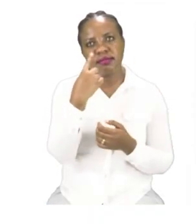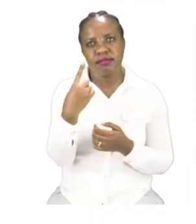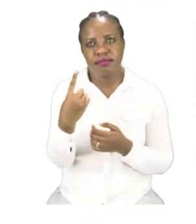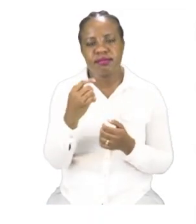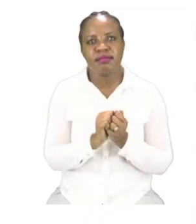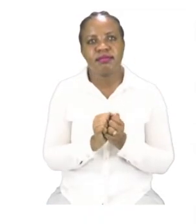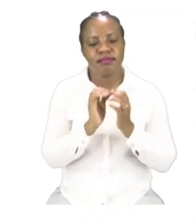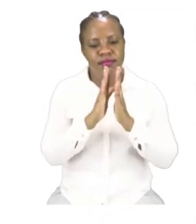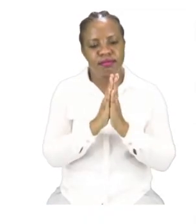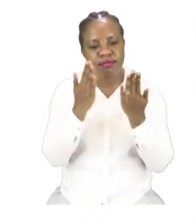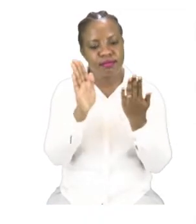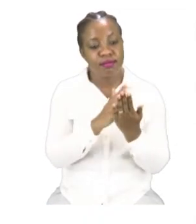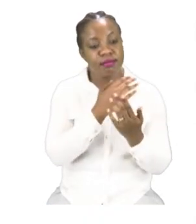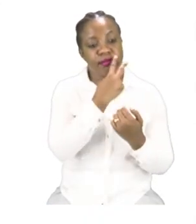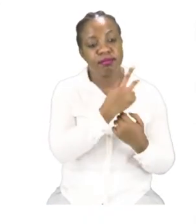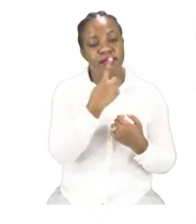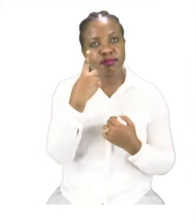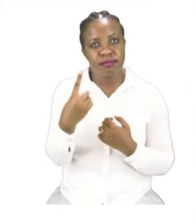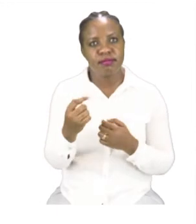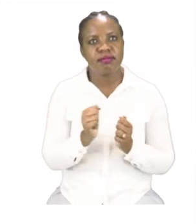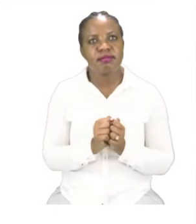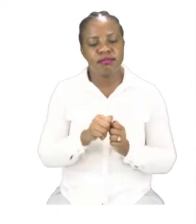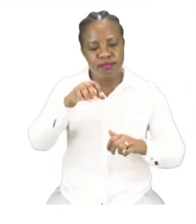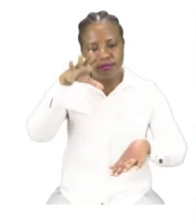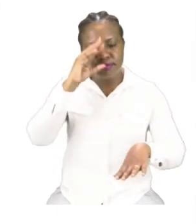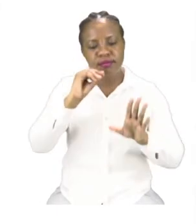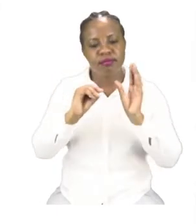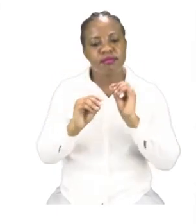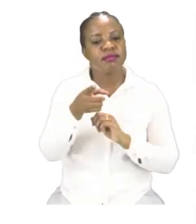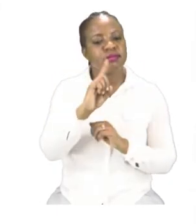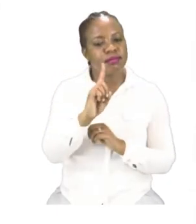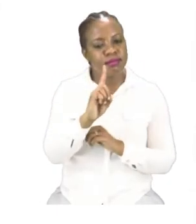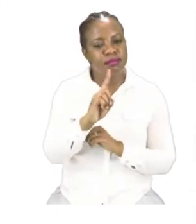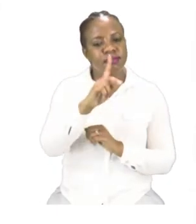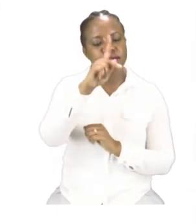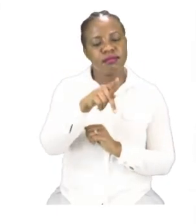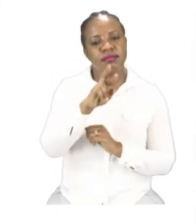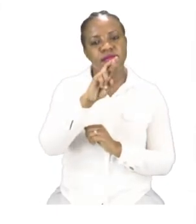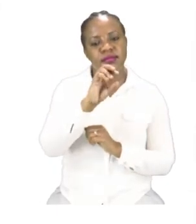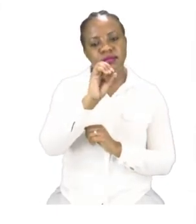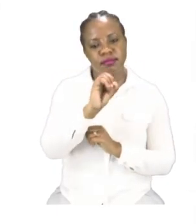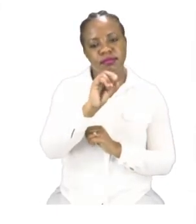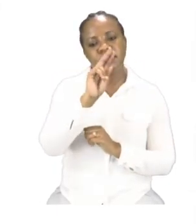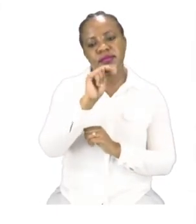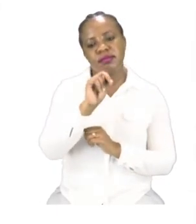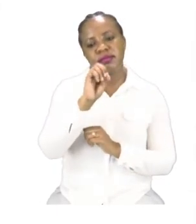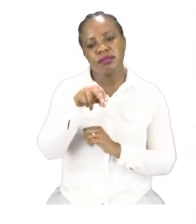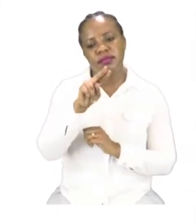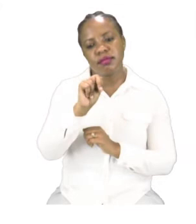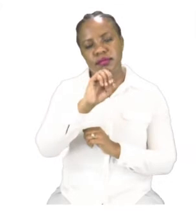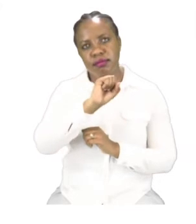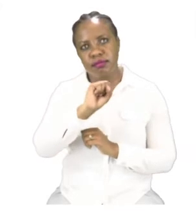page 21, we are going to be talking about pronouns. It is going to be our job to choose the